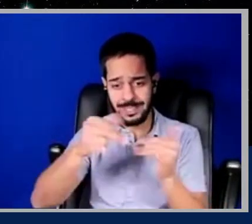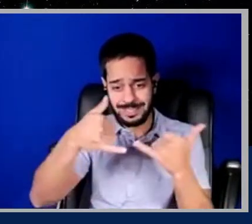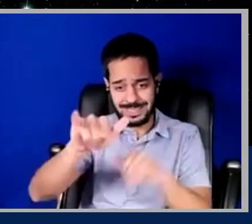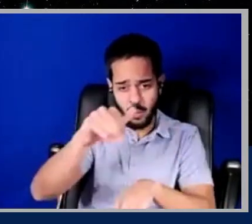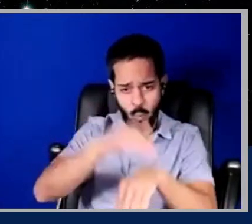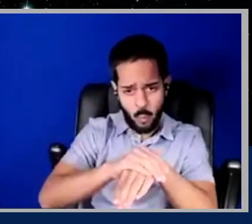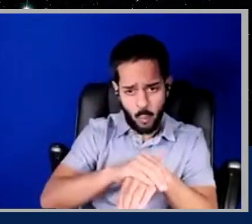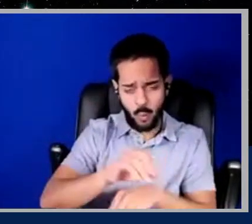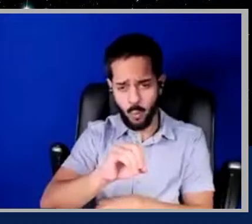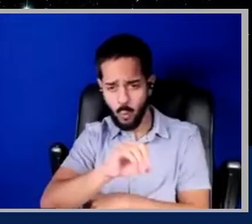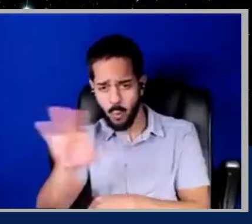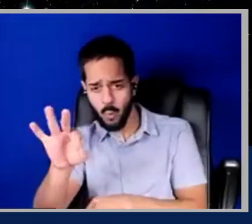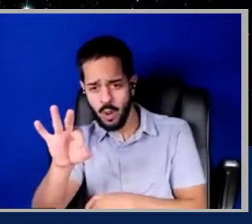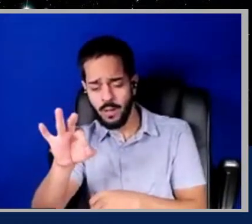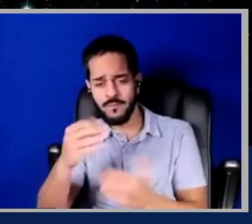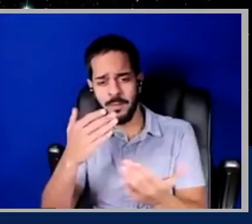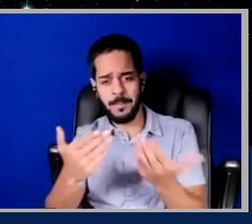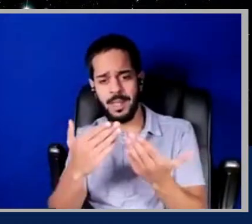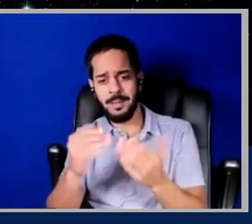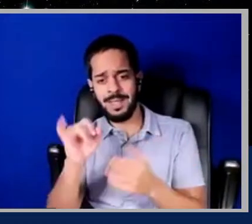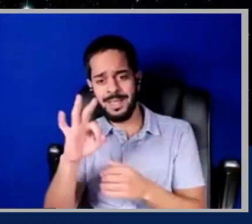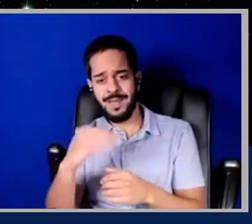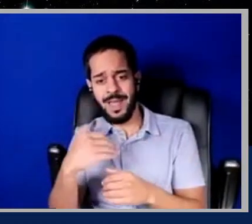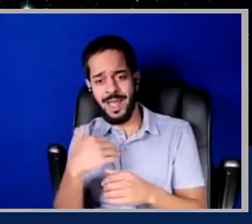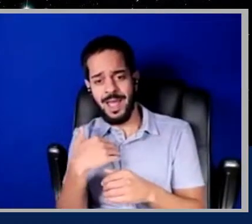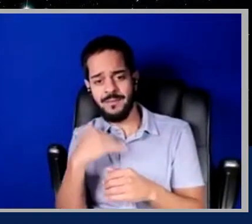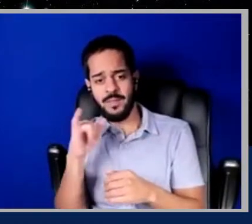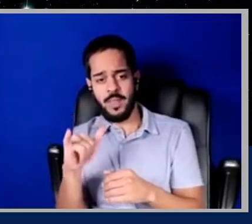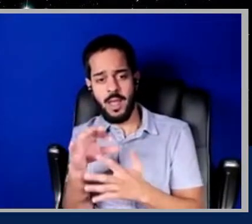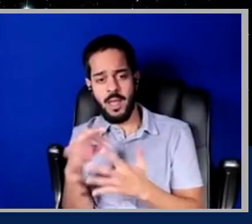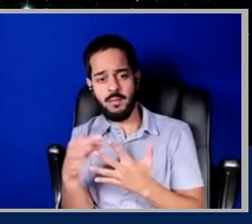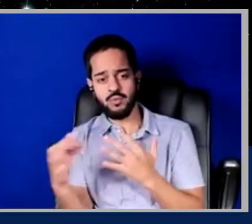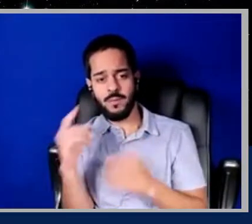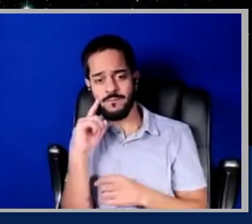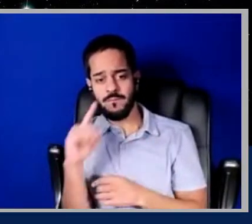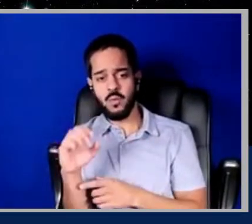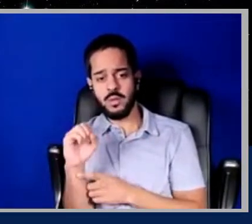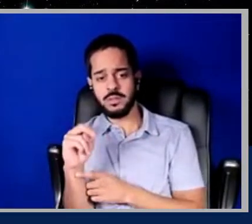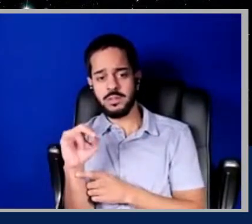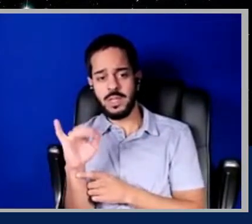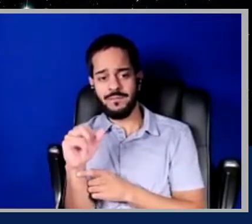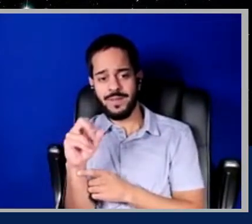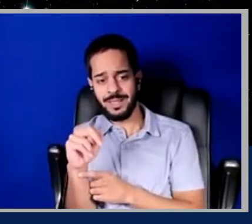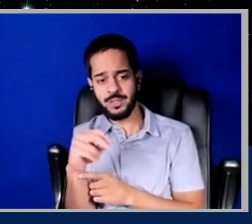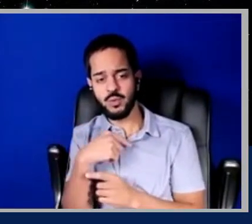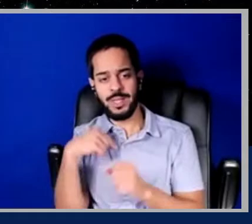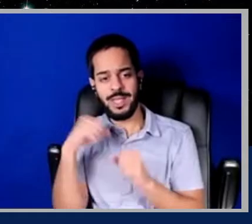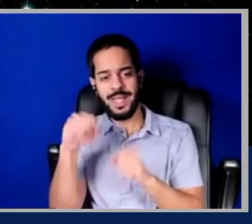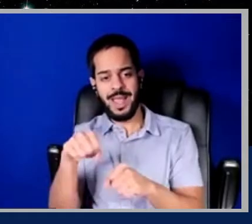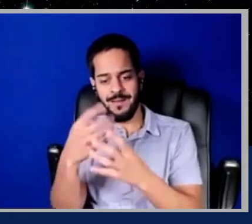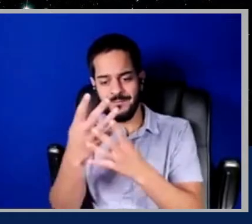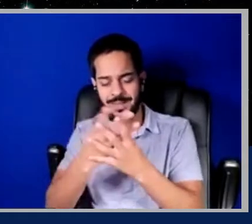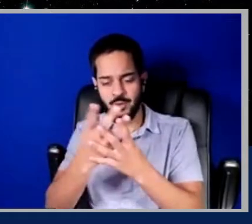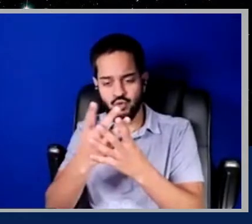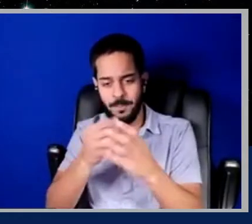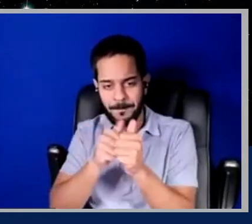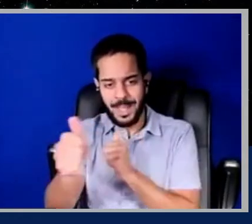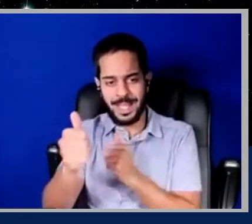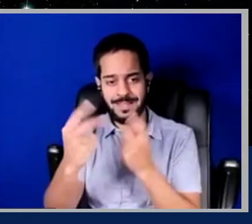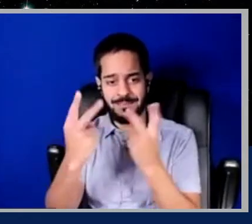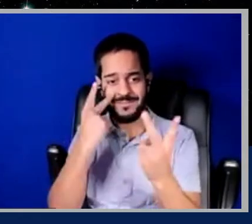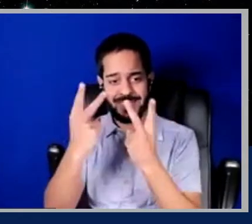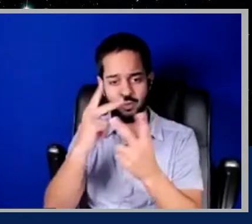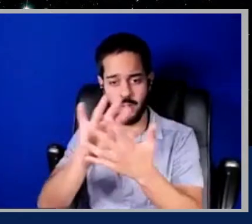there's probably ways where you could get like below the noise of maybe the visual image to